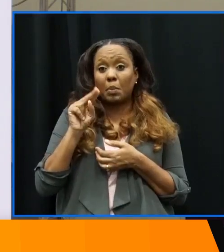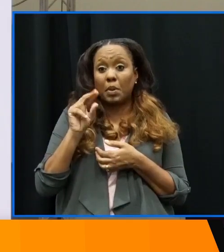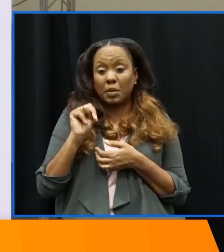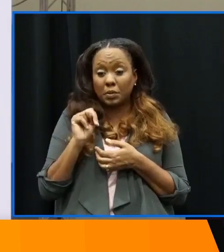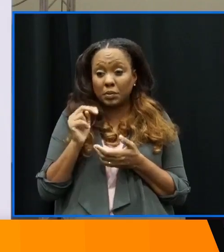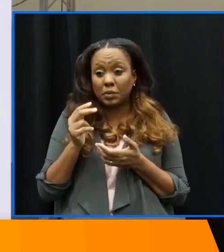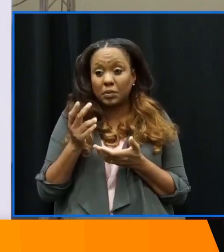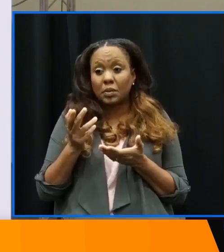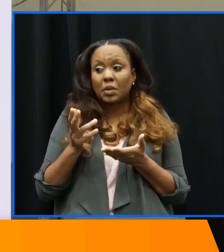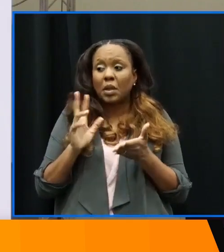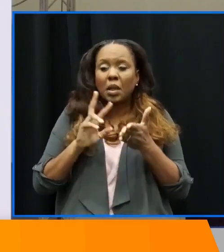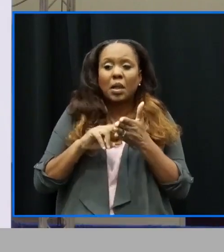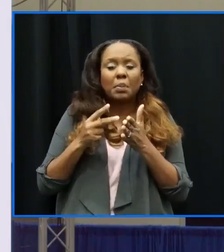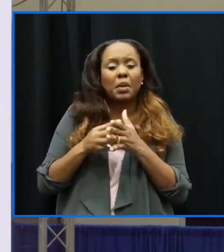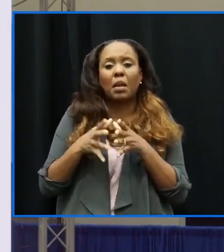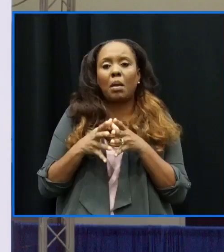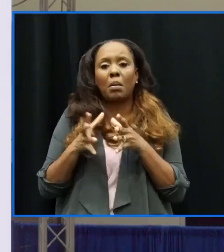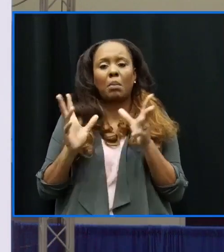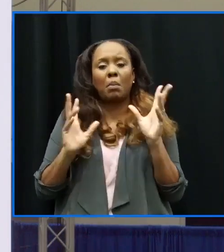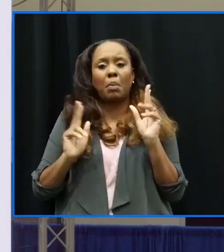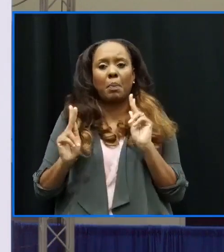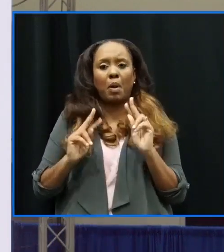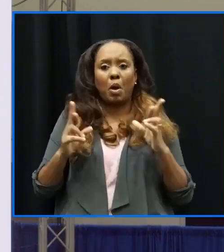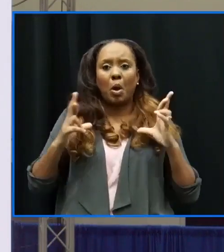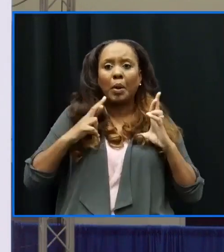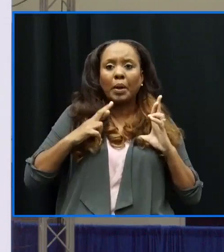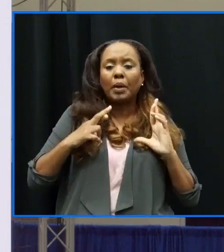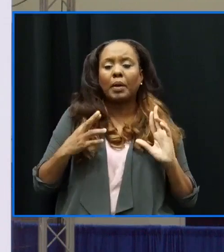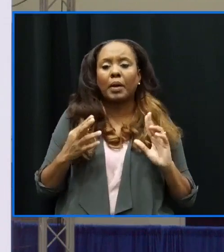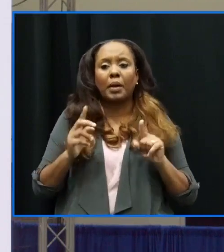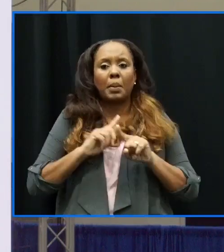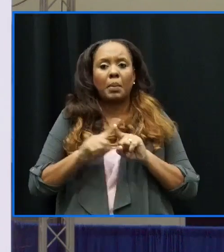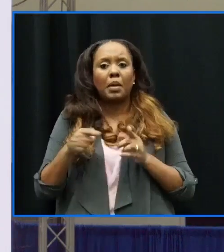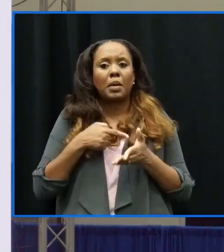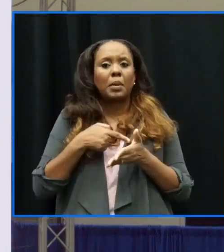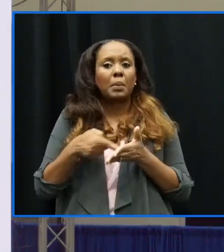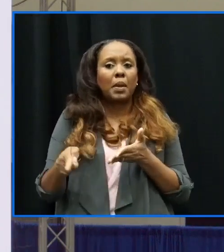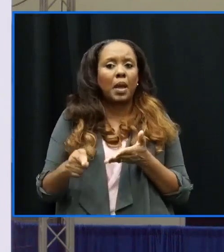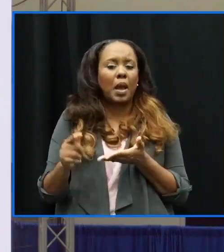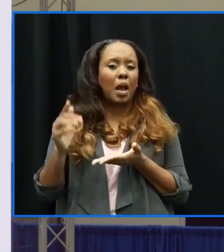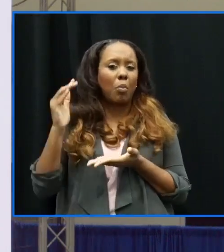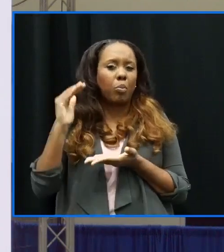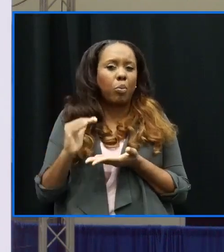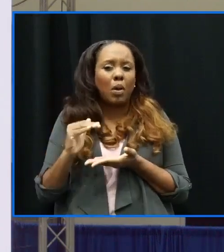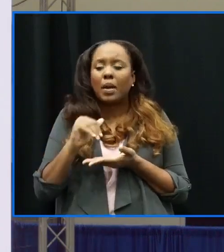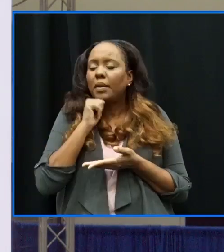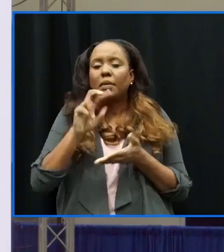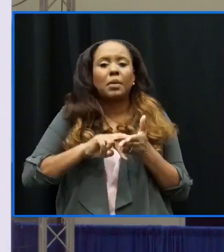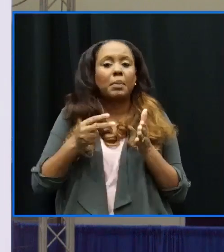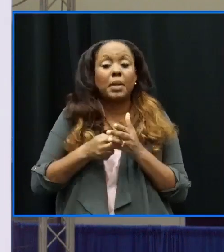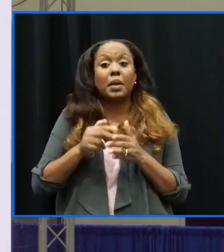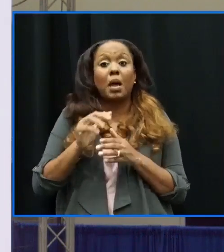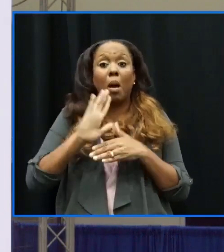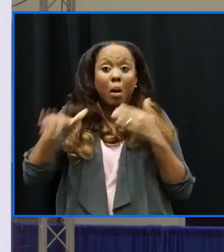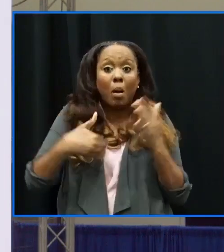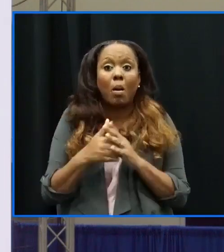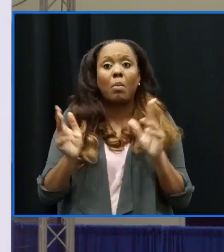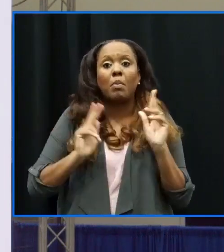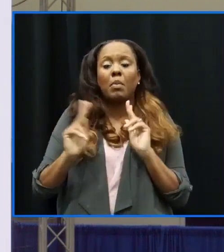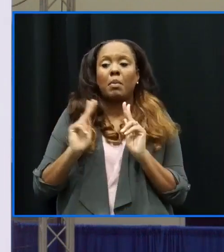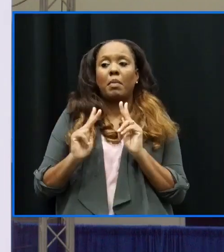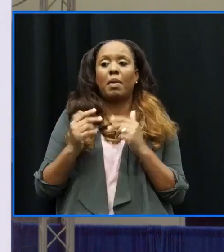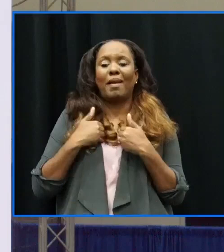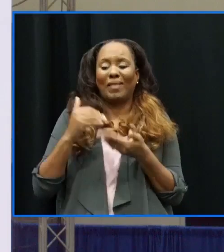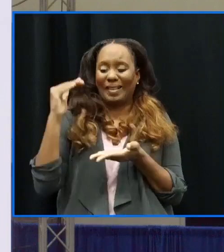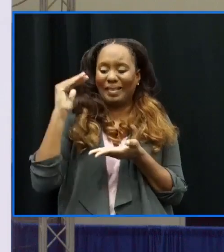cohort of people retiring in a certain year receive. Now it doesn't mean that everybody must get less. I think we have to make sure we